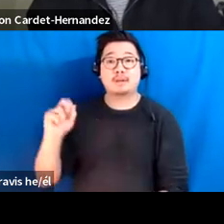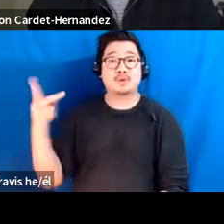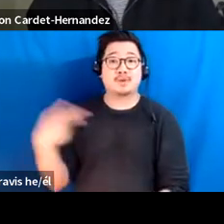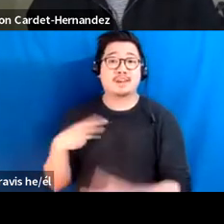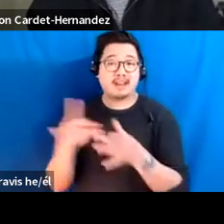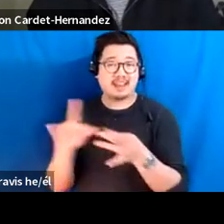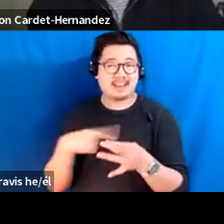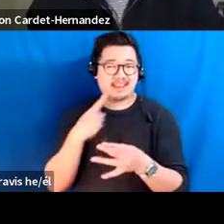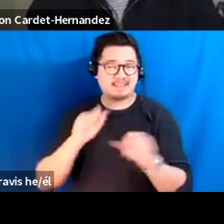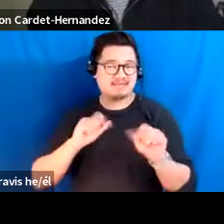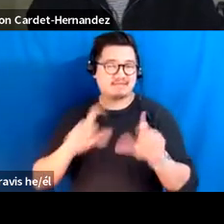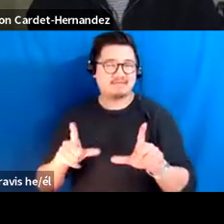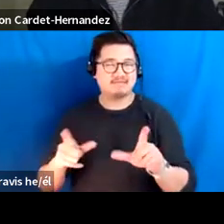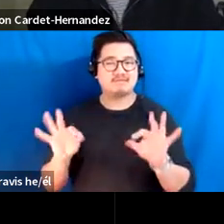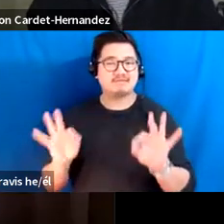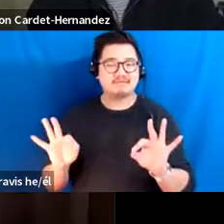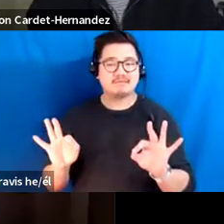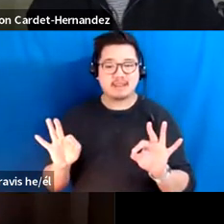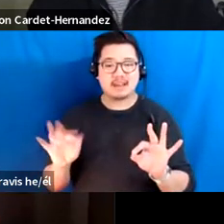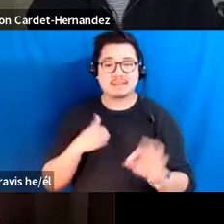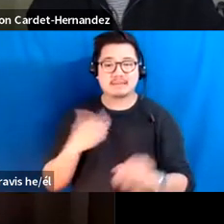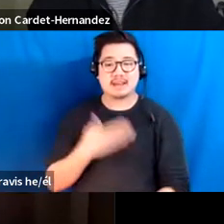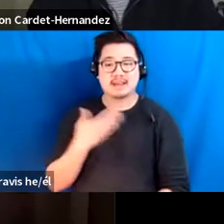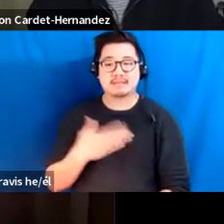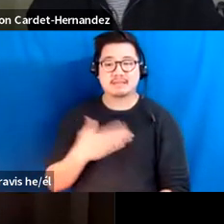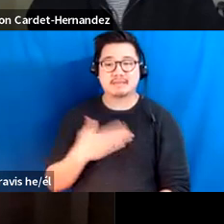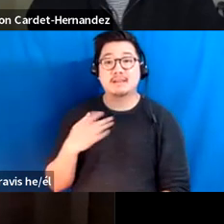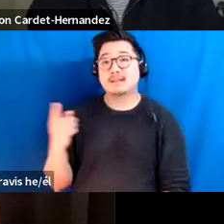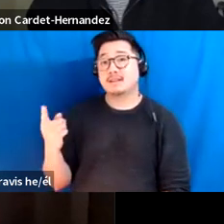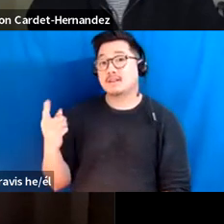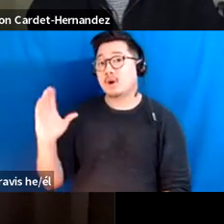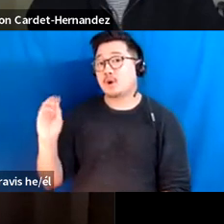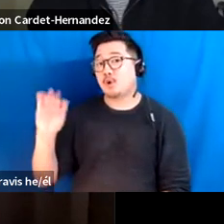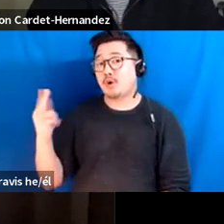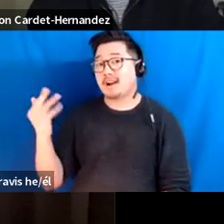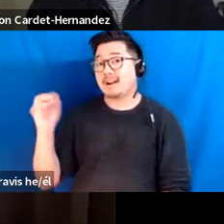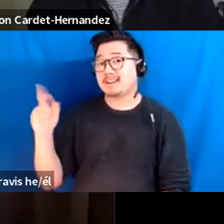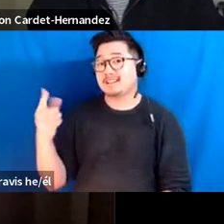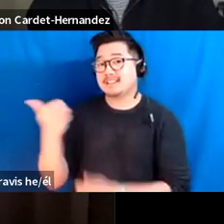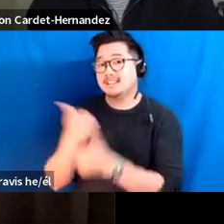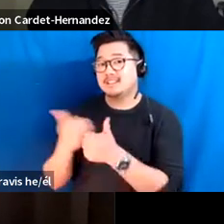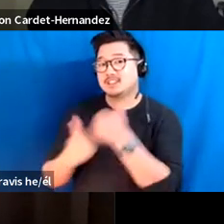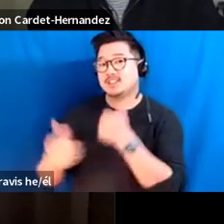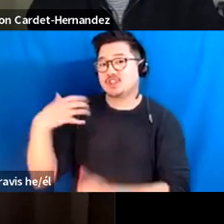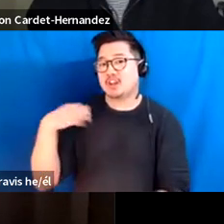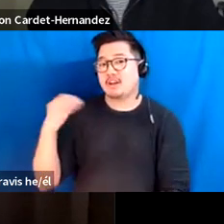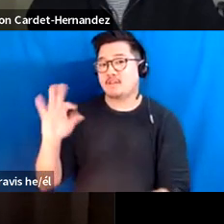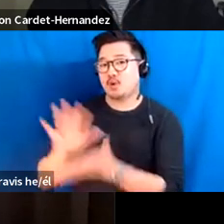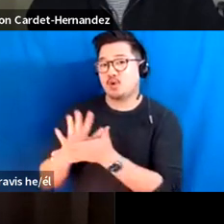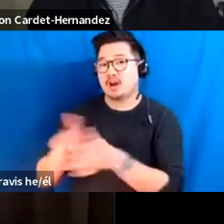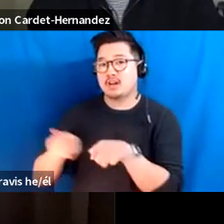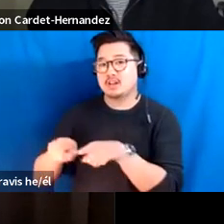well and i'm really excited to have you hear from corey harris our chief of schools and also dr